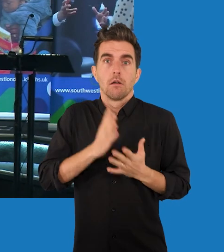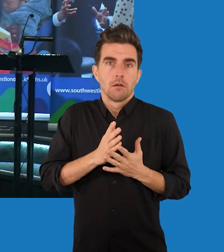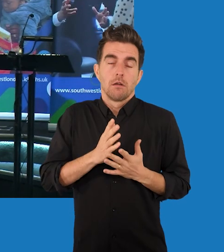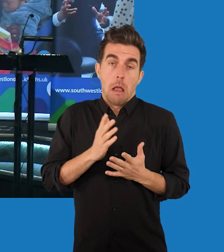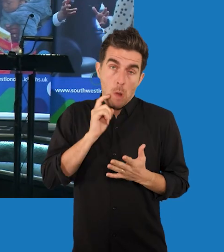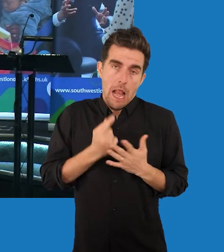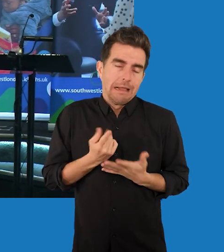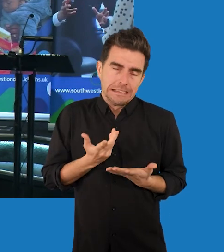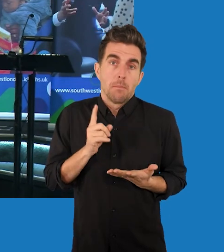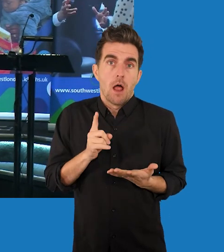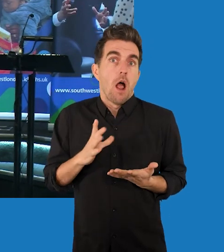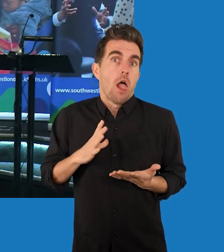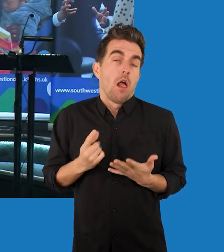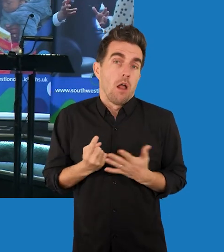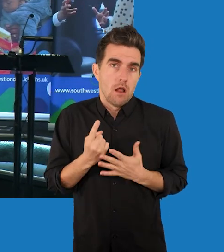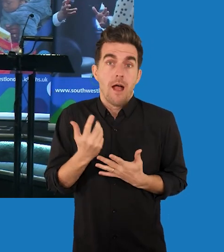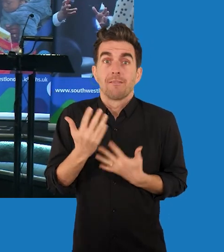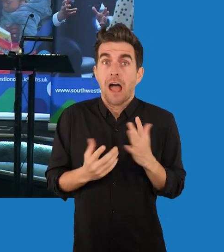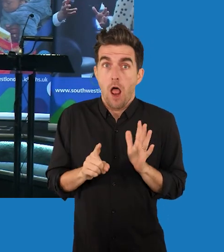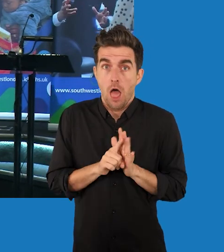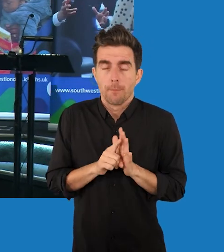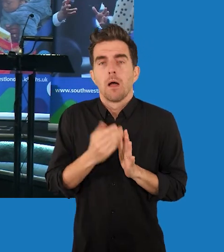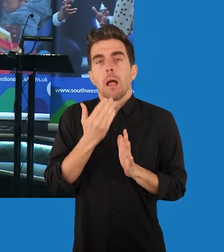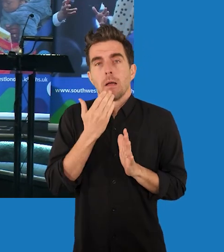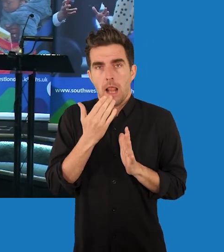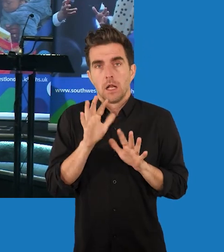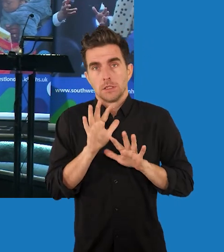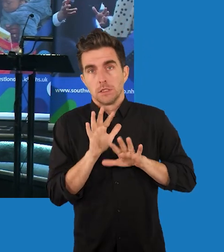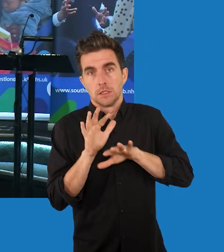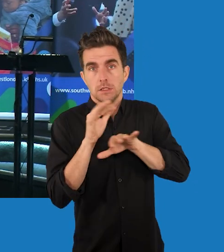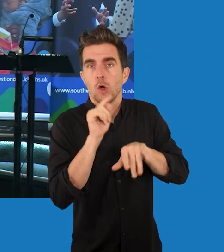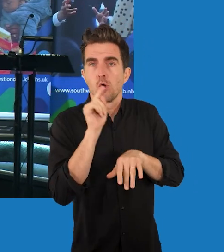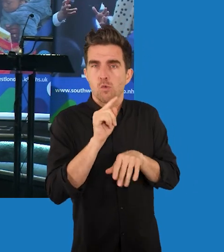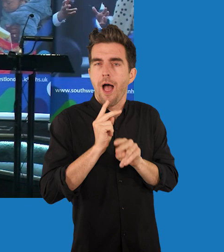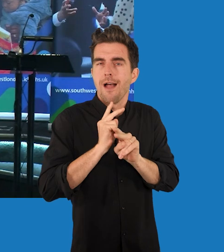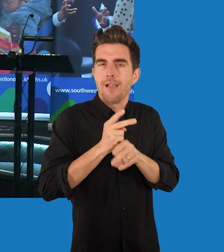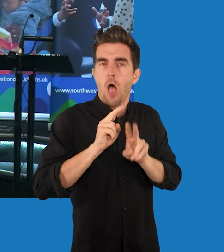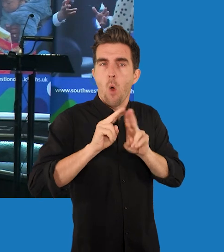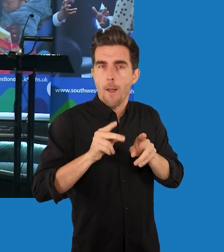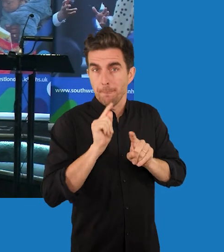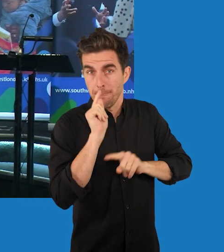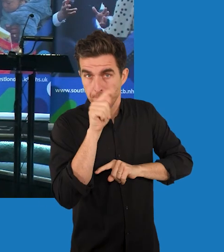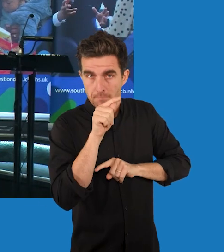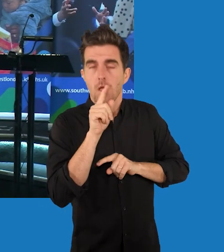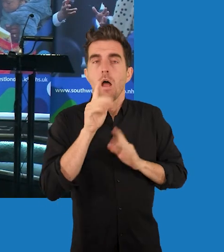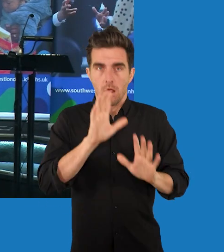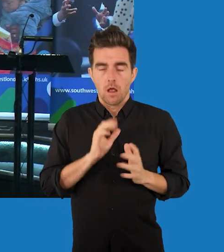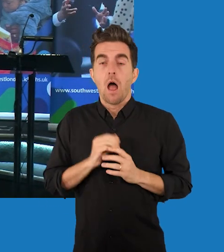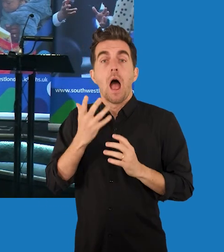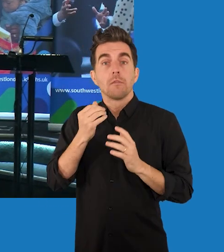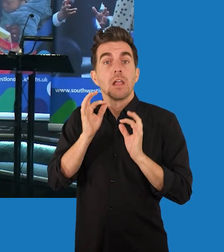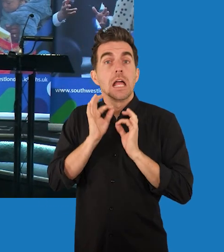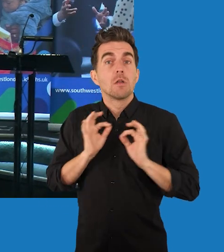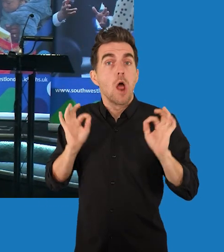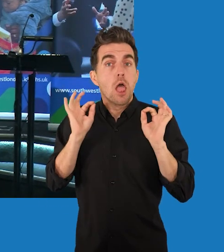unlikely event of a fire alarm, please gather in the forecourts of the care home next door, that way. A hearing